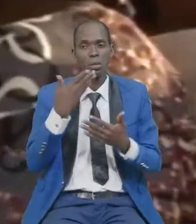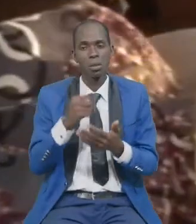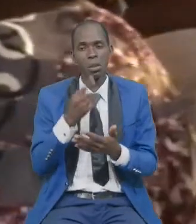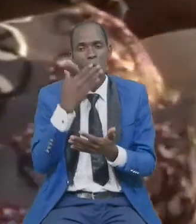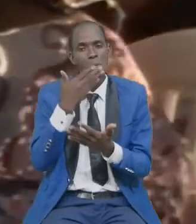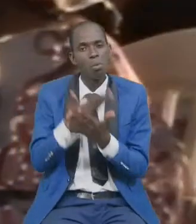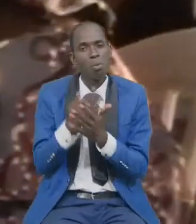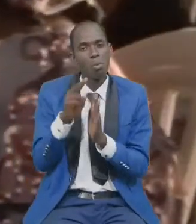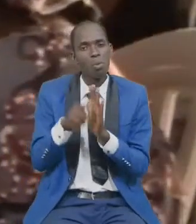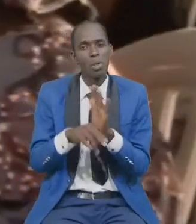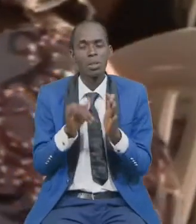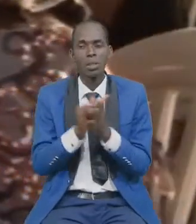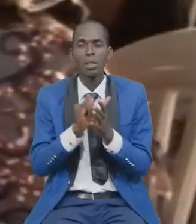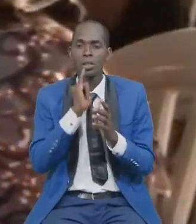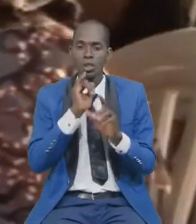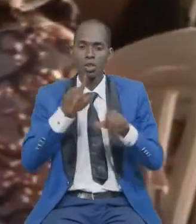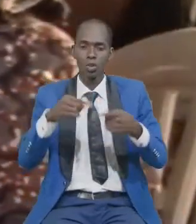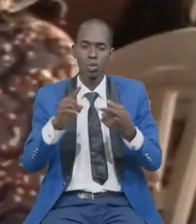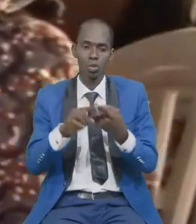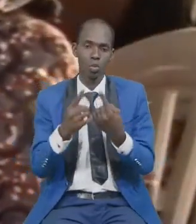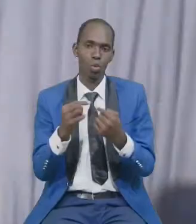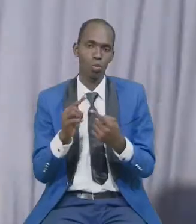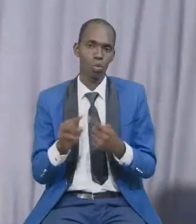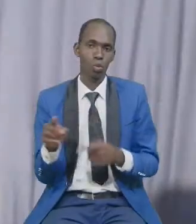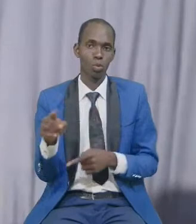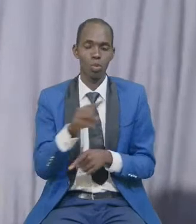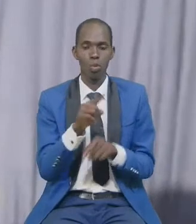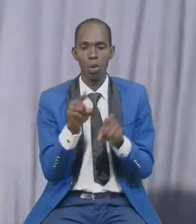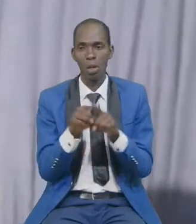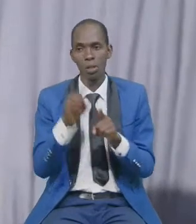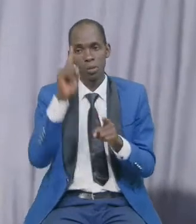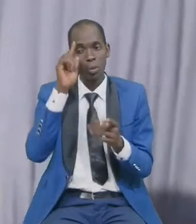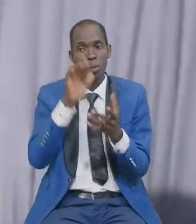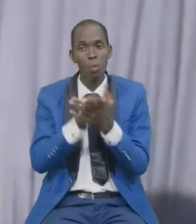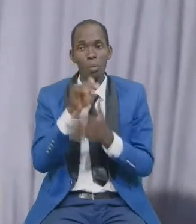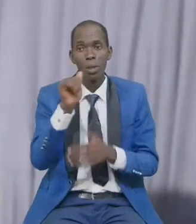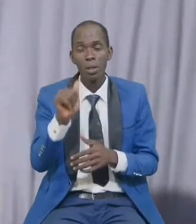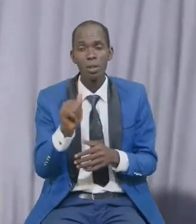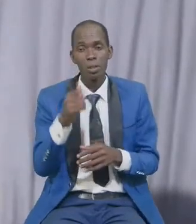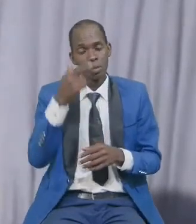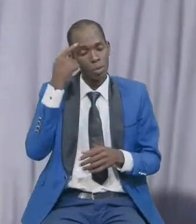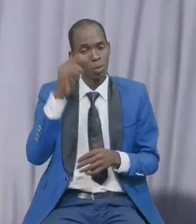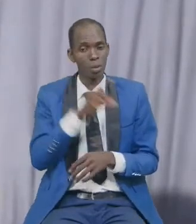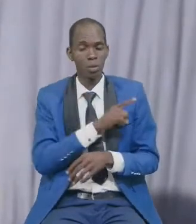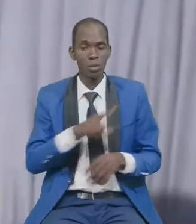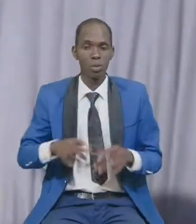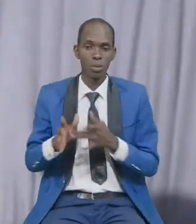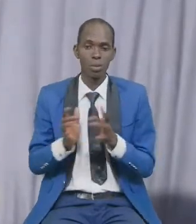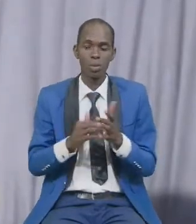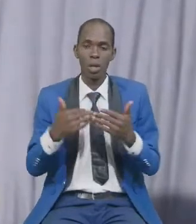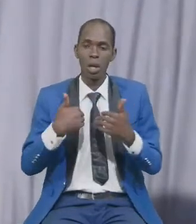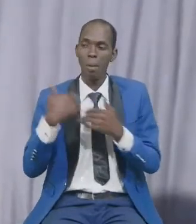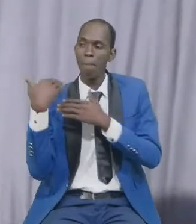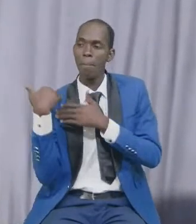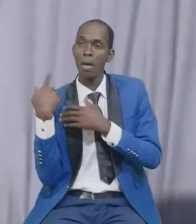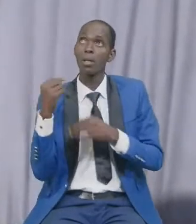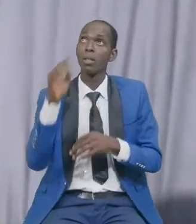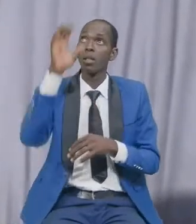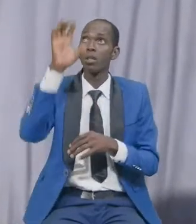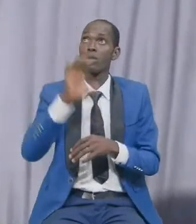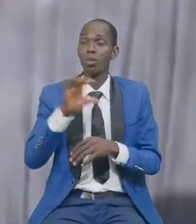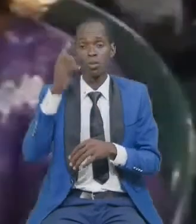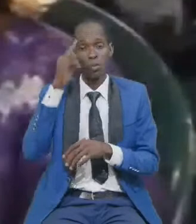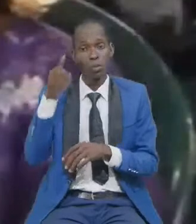going to come to you as you believe on the Lord Jesus that bore the cross for you, you will never be